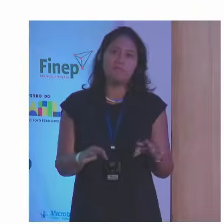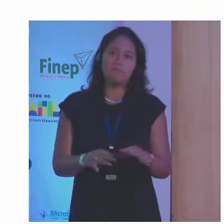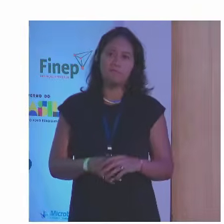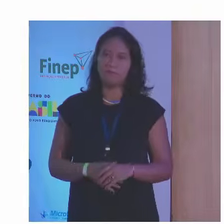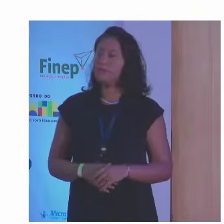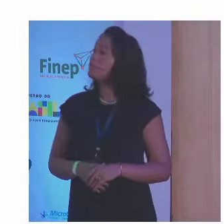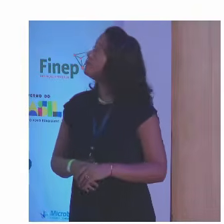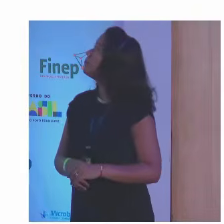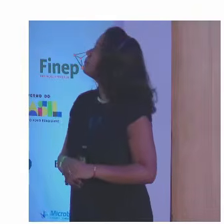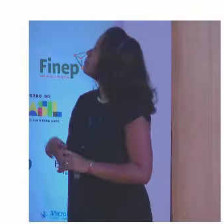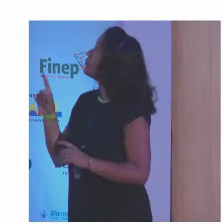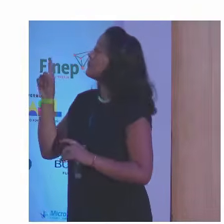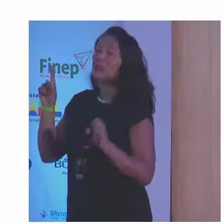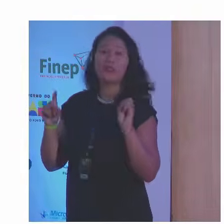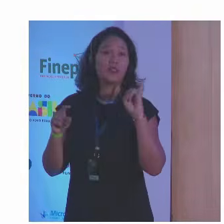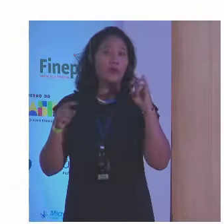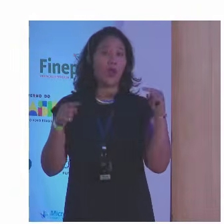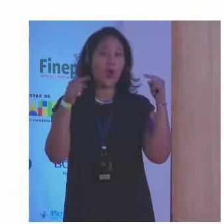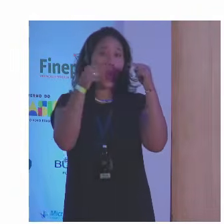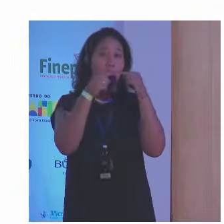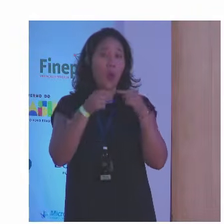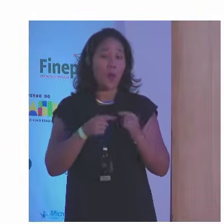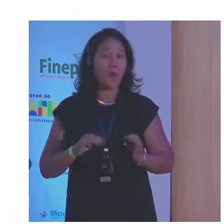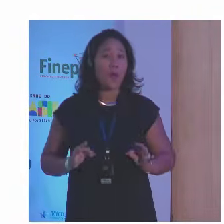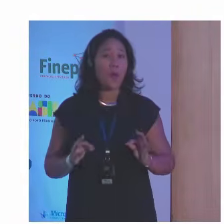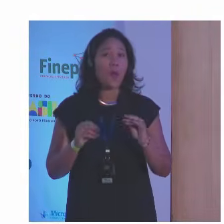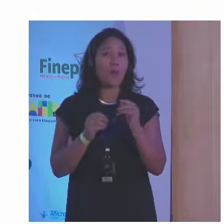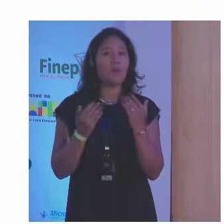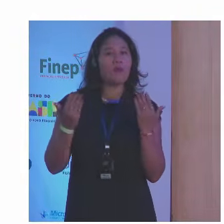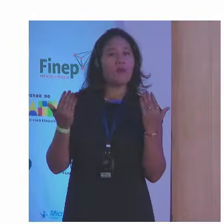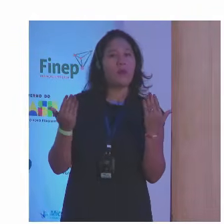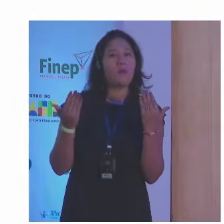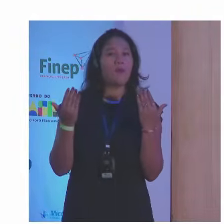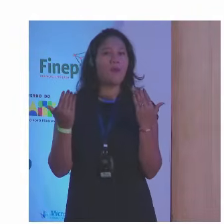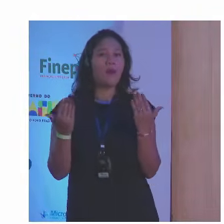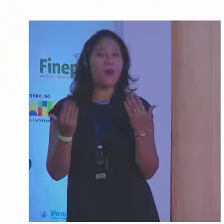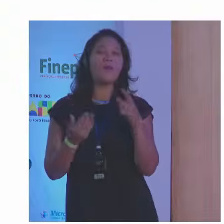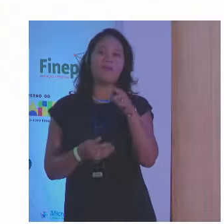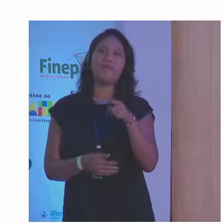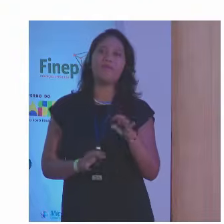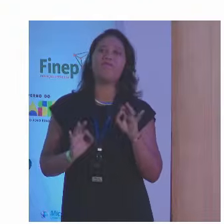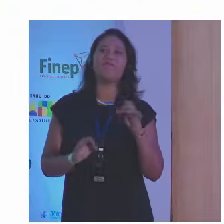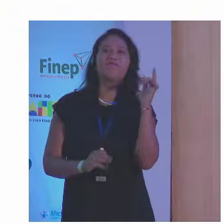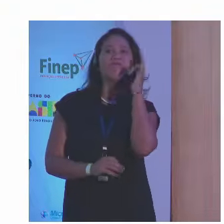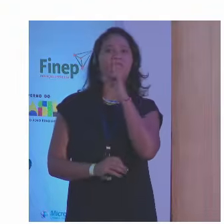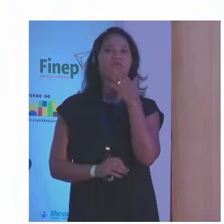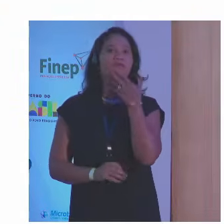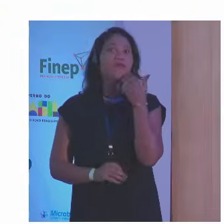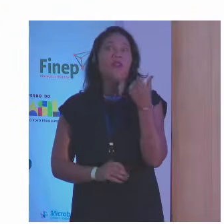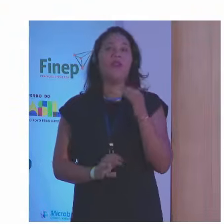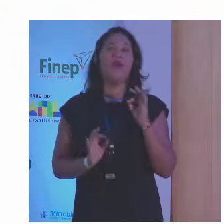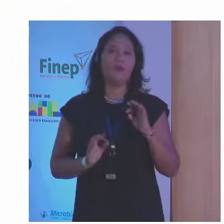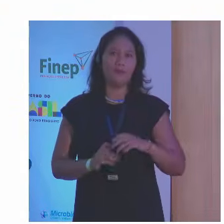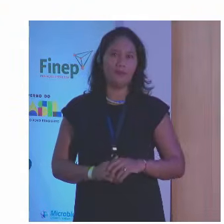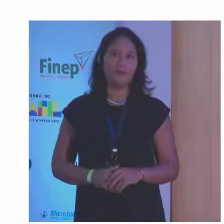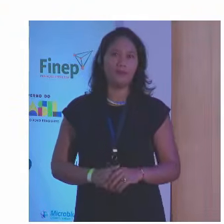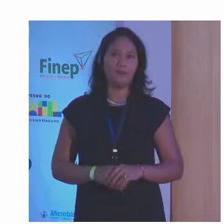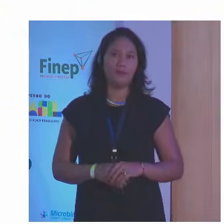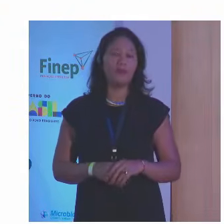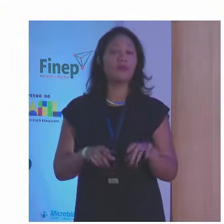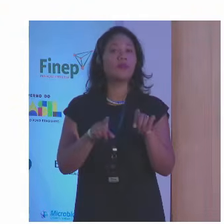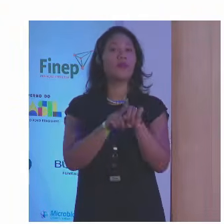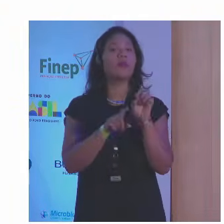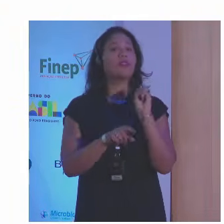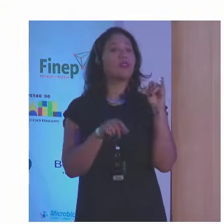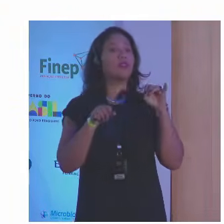combine all these forecasts with an answerable mean, then you're the best. And if I transfer this scientific statement